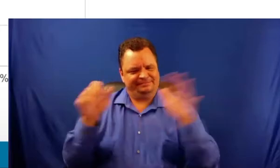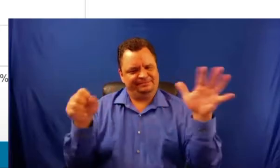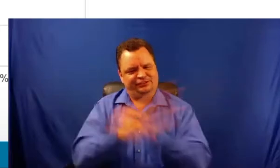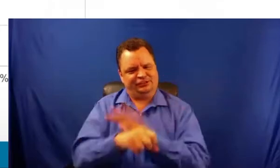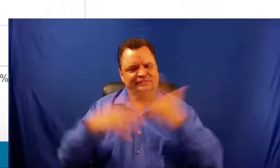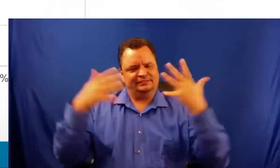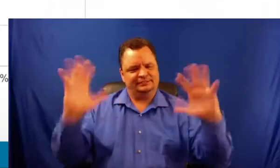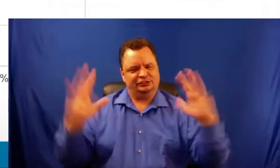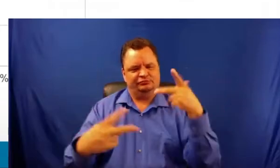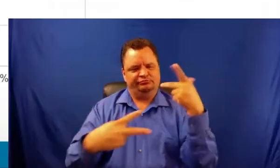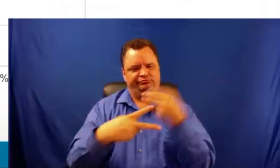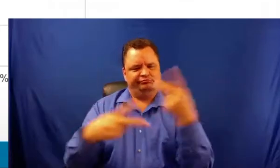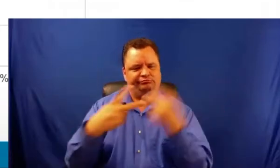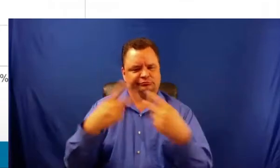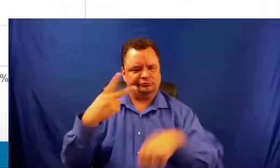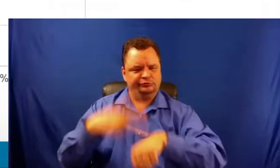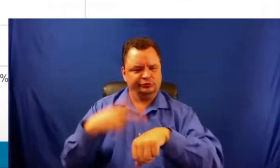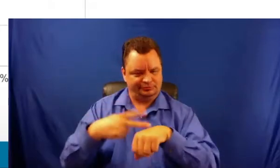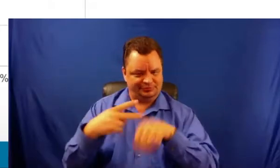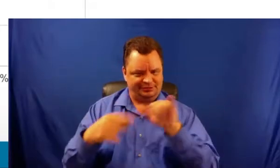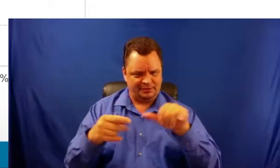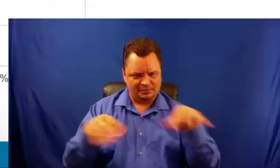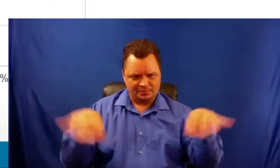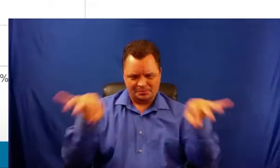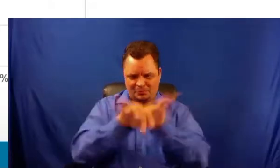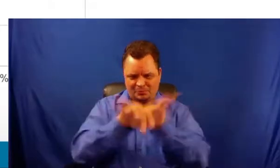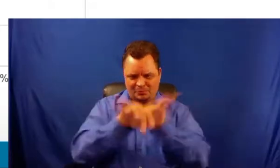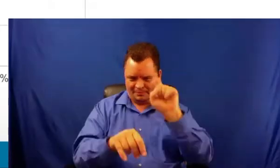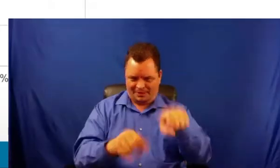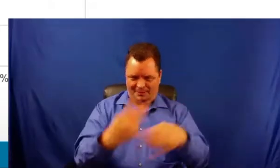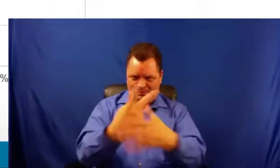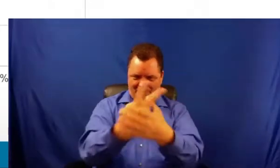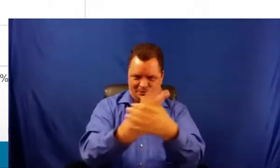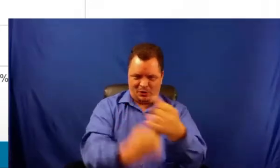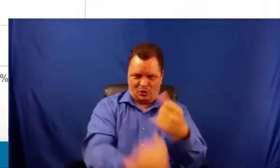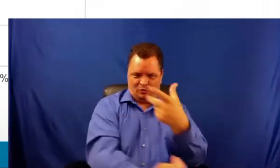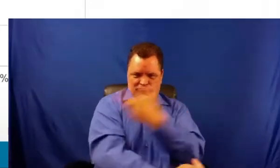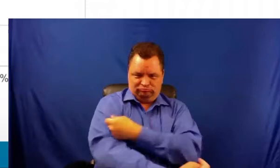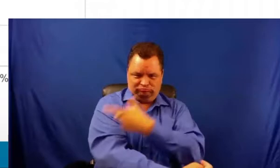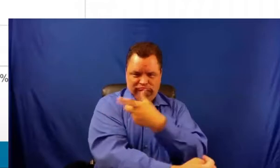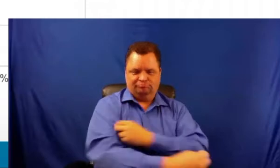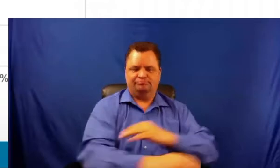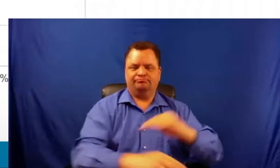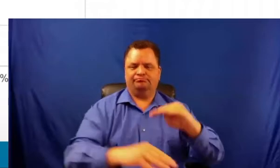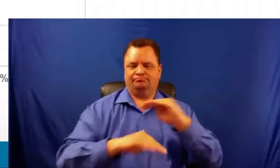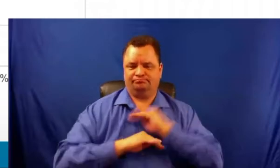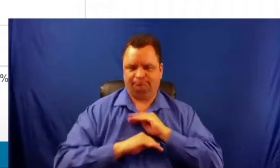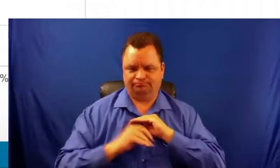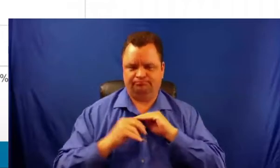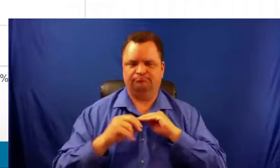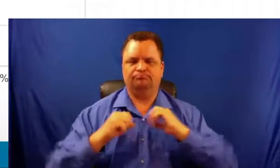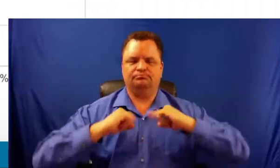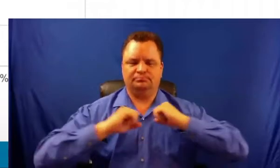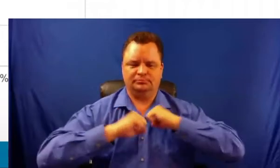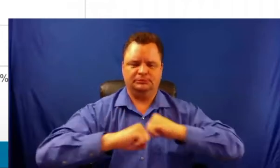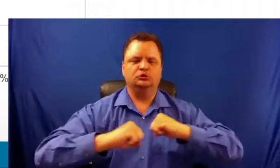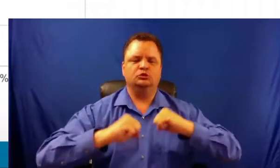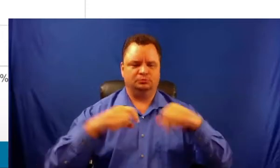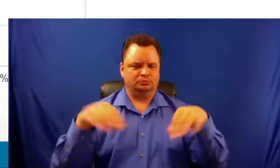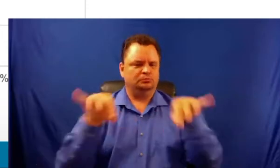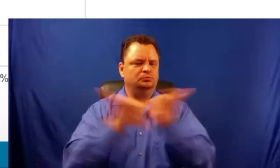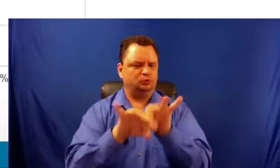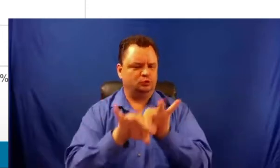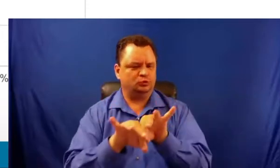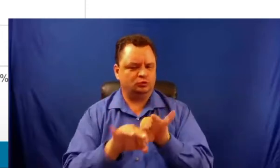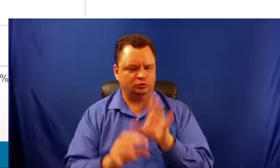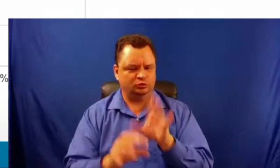complete their vaccination series. So the efficacy or efficiency of the vaccine with a full series is dramatically better than with a